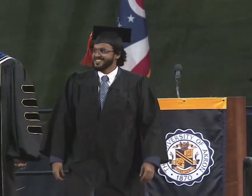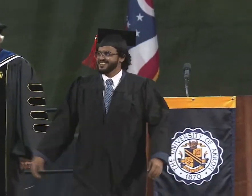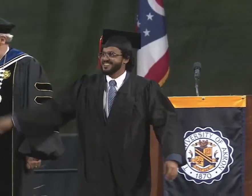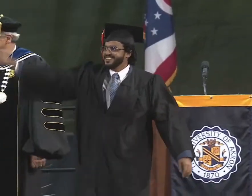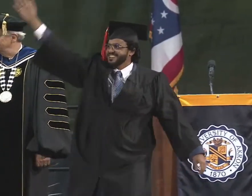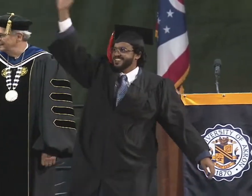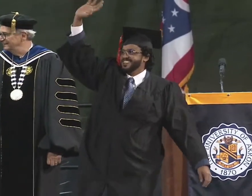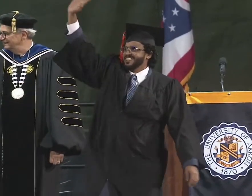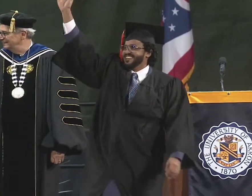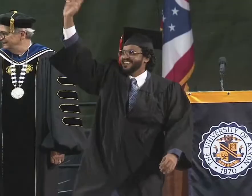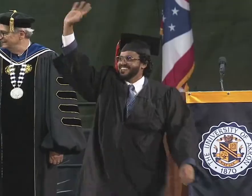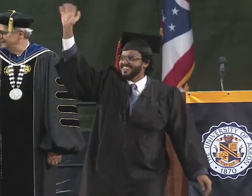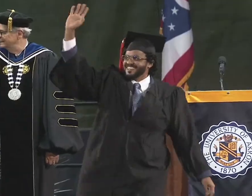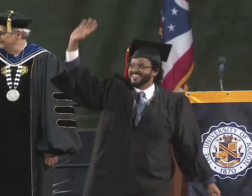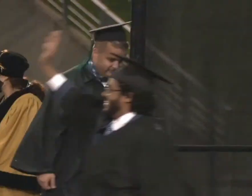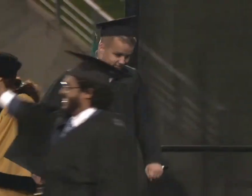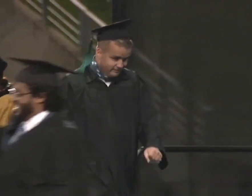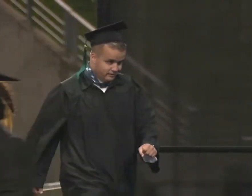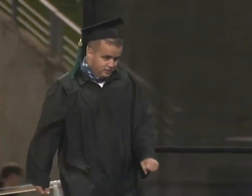Bradley W. Clapper.